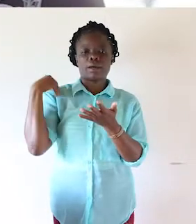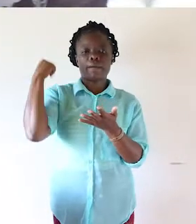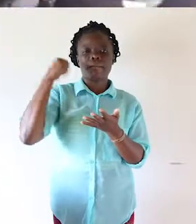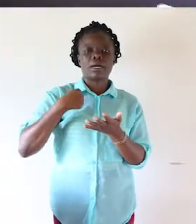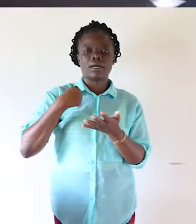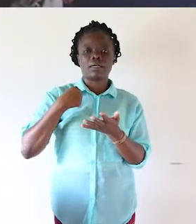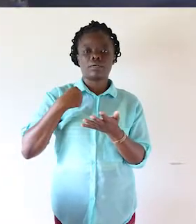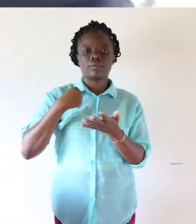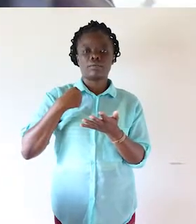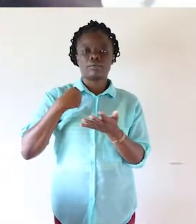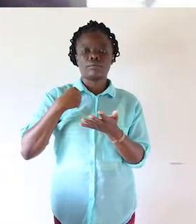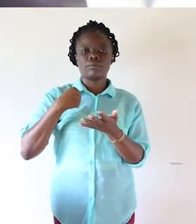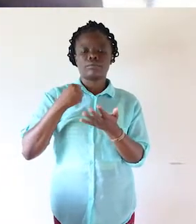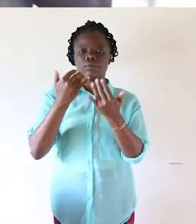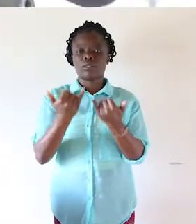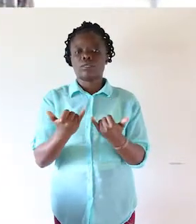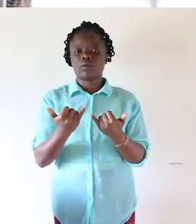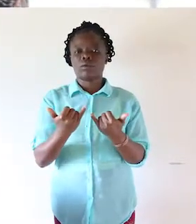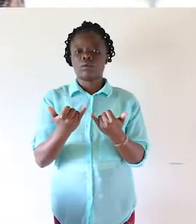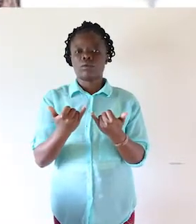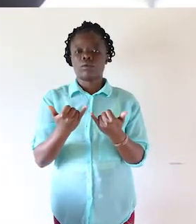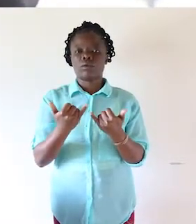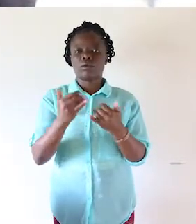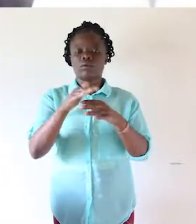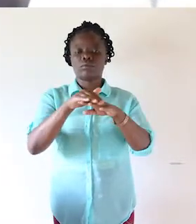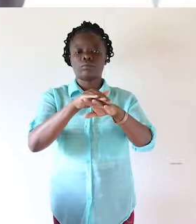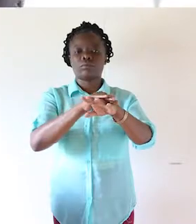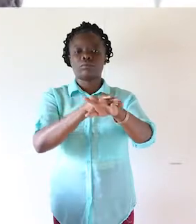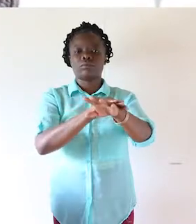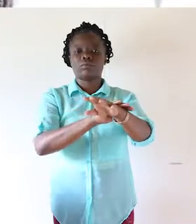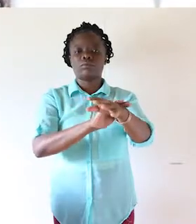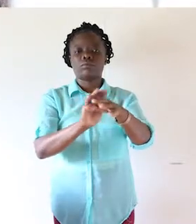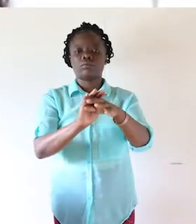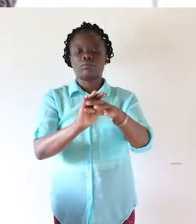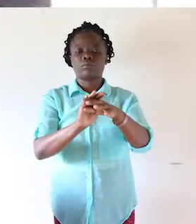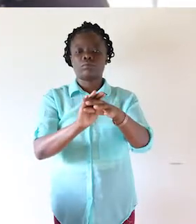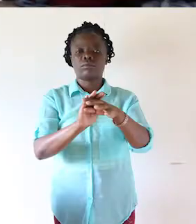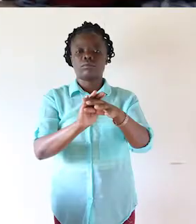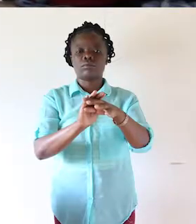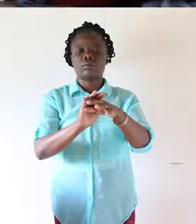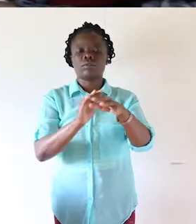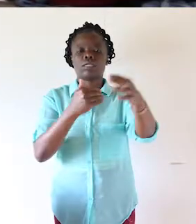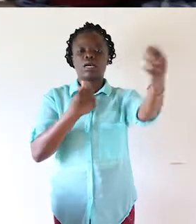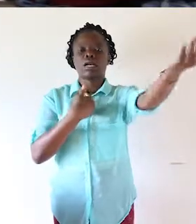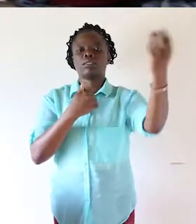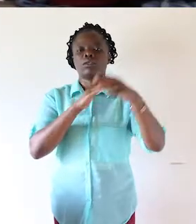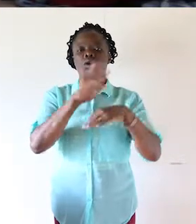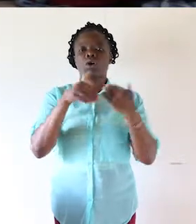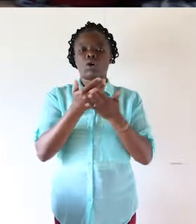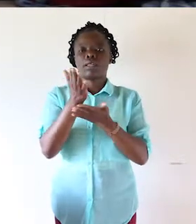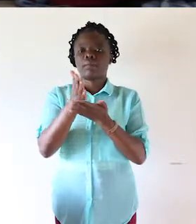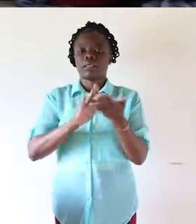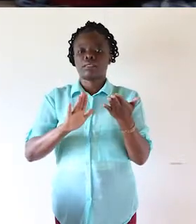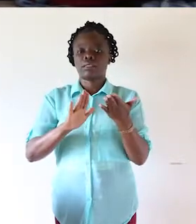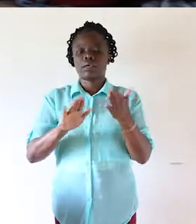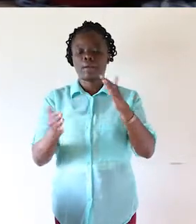bag. This one. Now look, feel how and see. It has all the